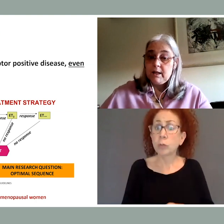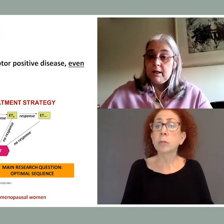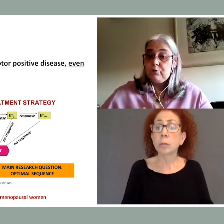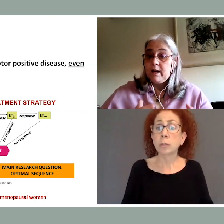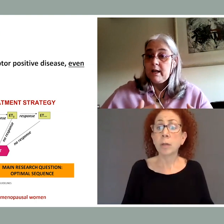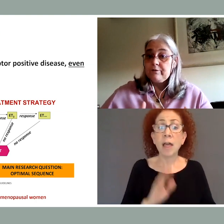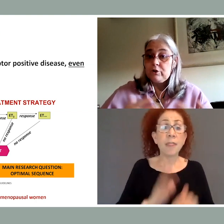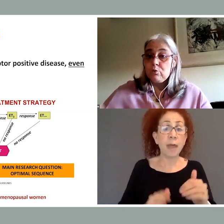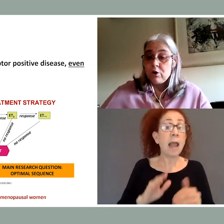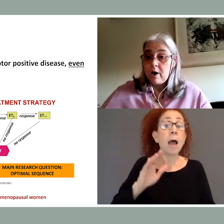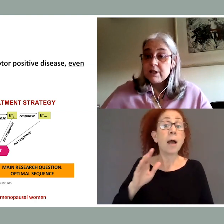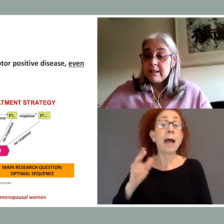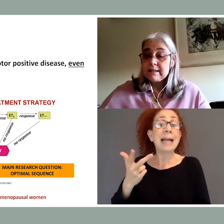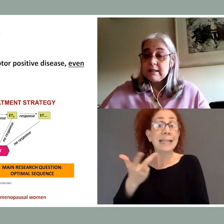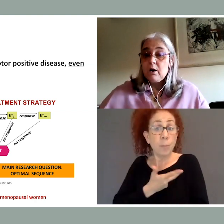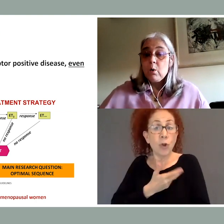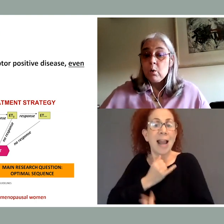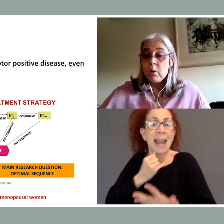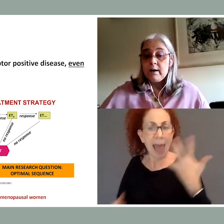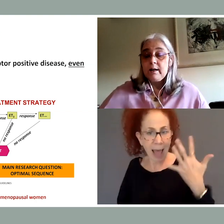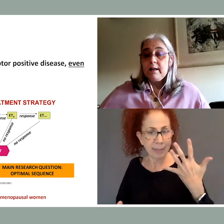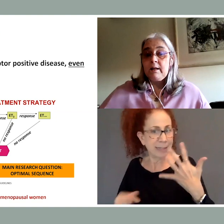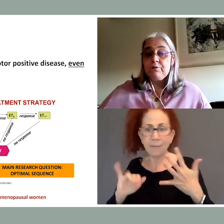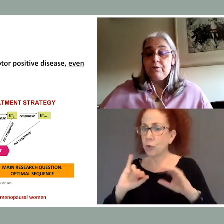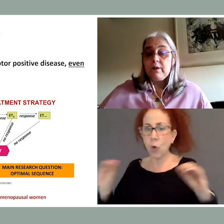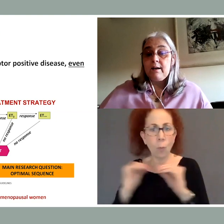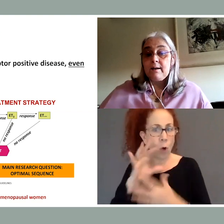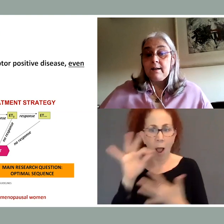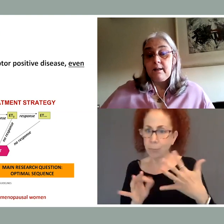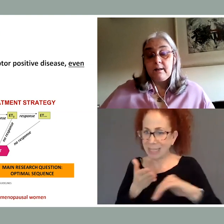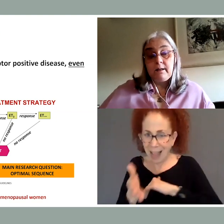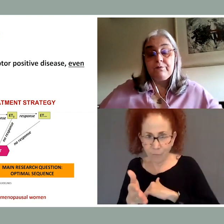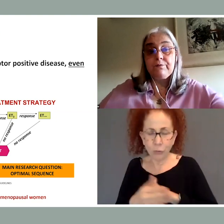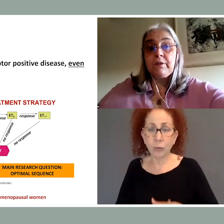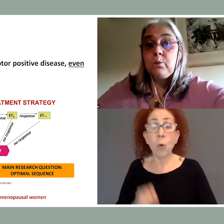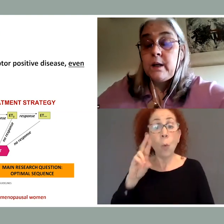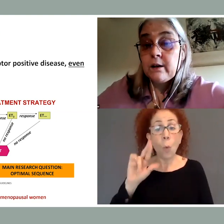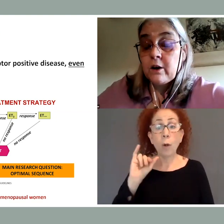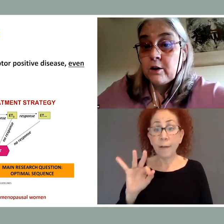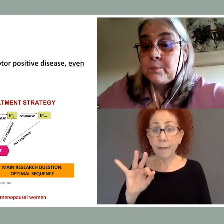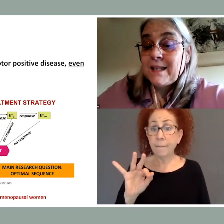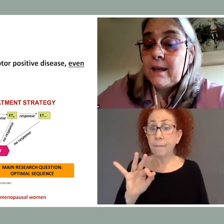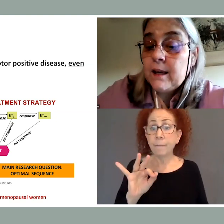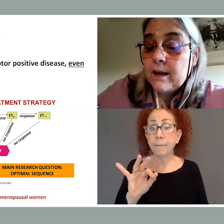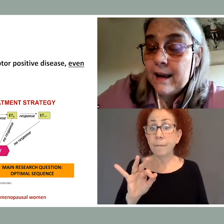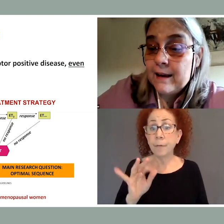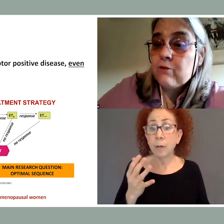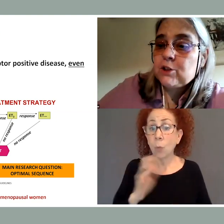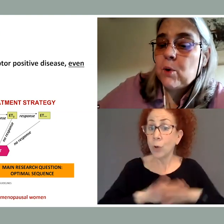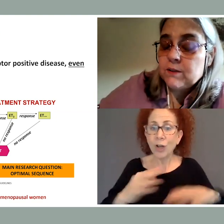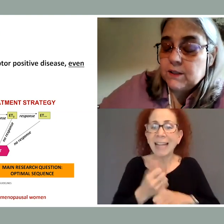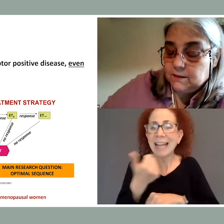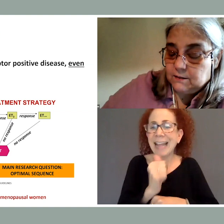chemotherapy if we have no more options, or if we are not obtaining